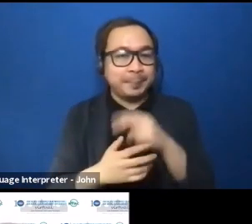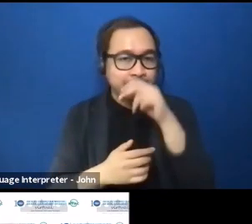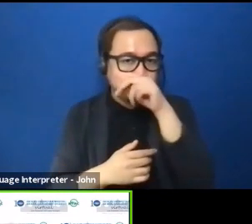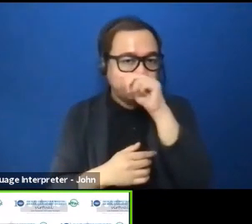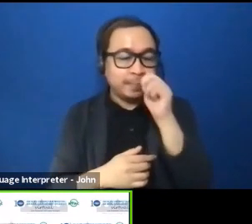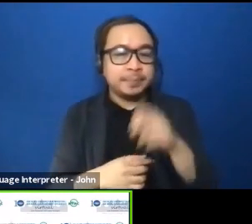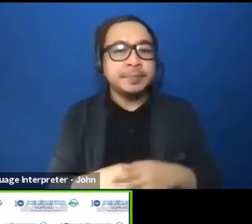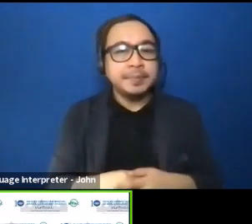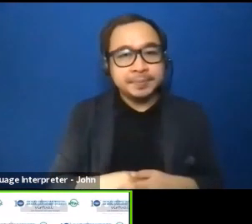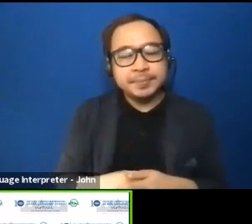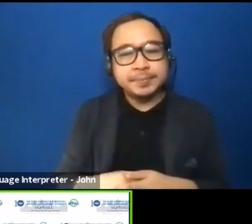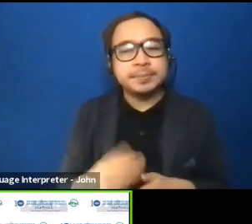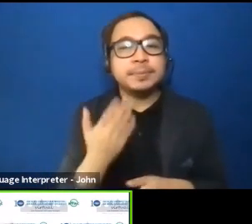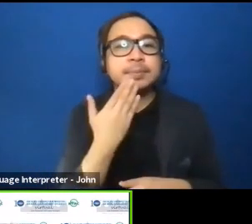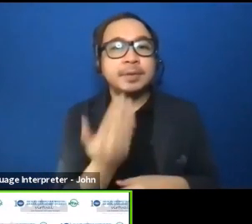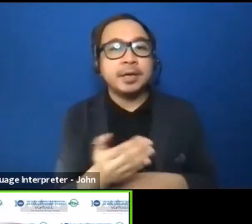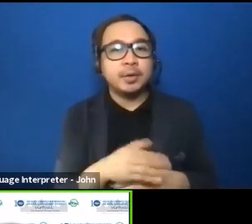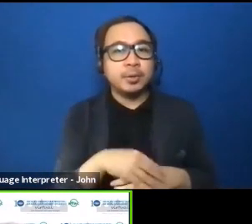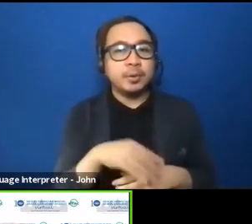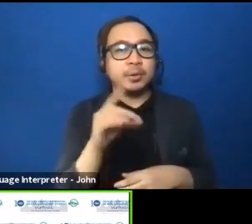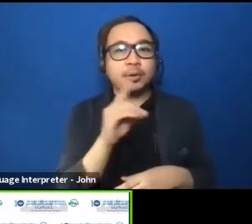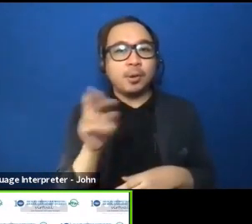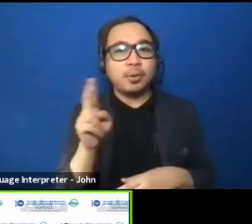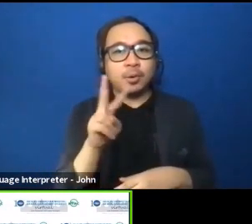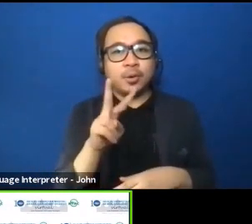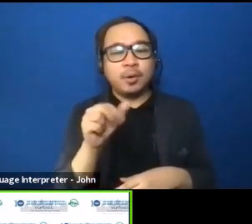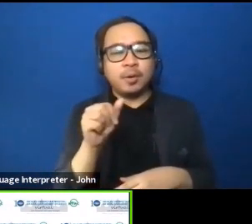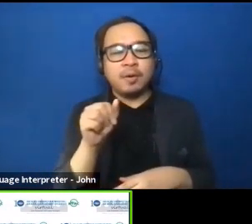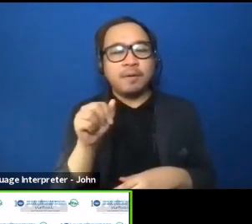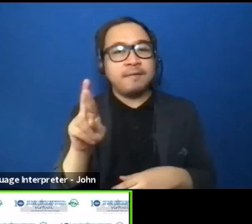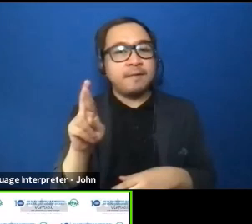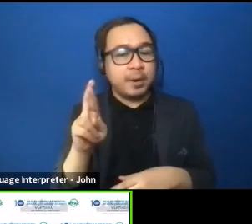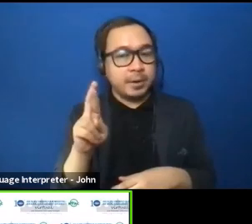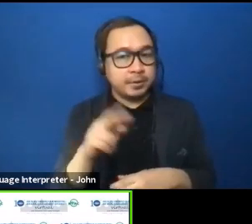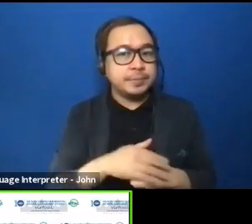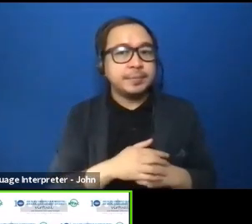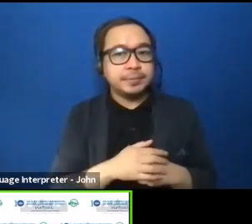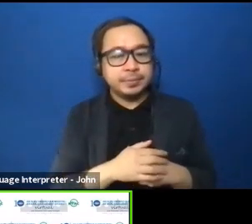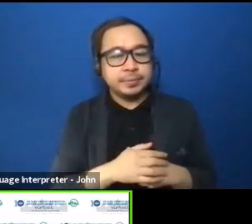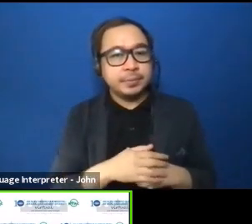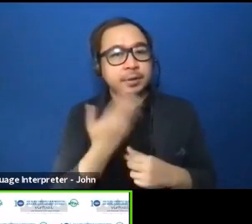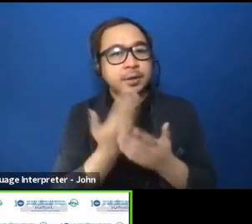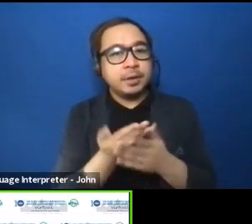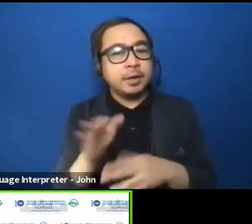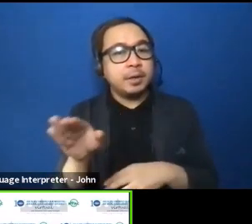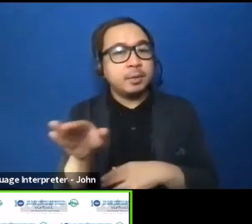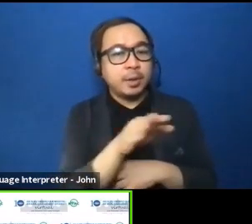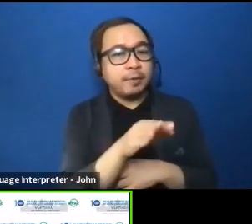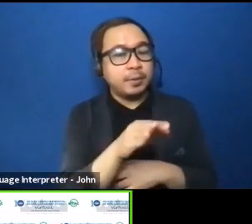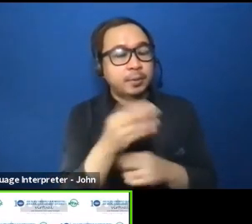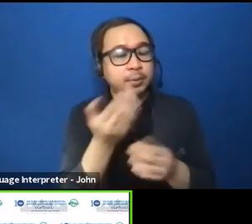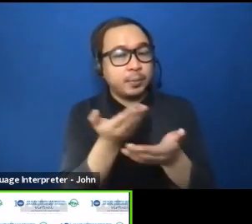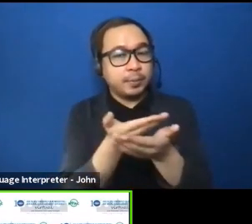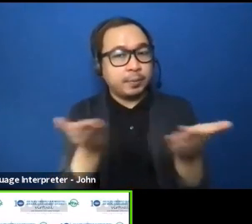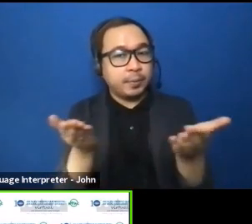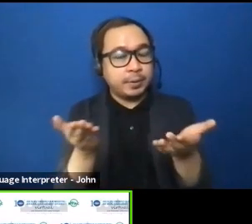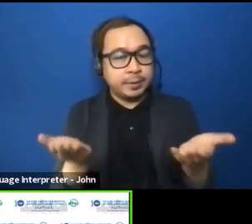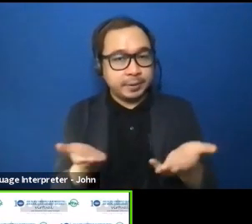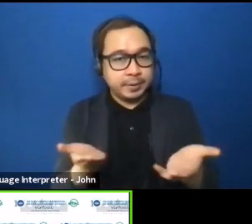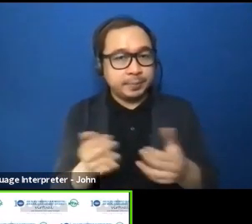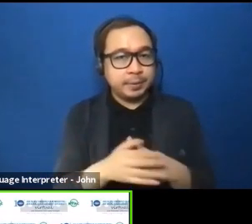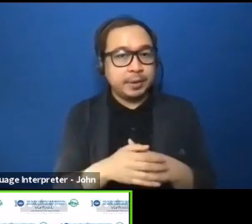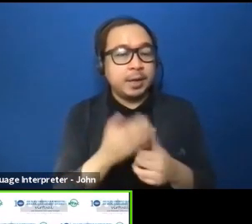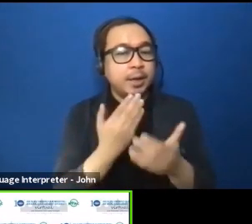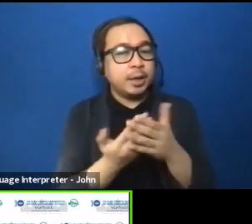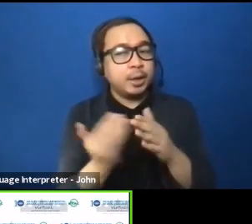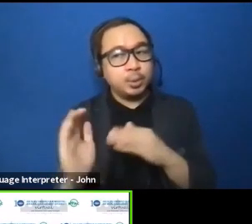Thank you, Dr. Chivorn Far, and then good afternoon for everyone in here, and also maybe good morning